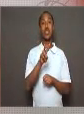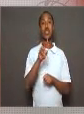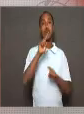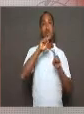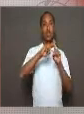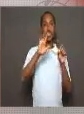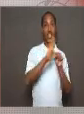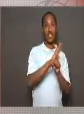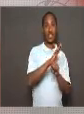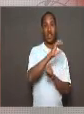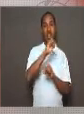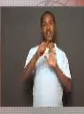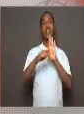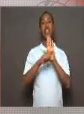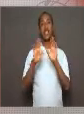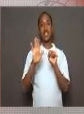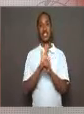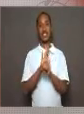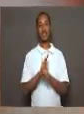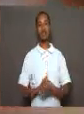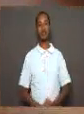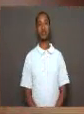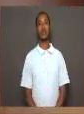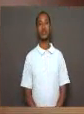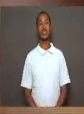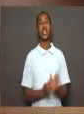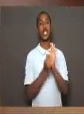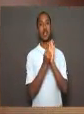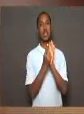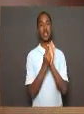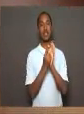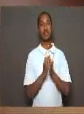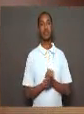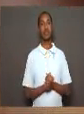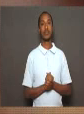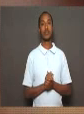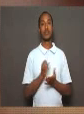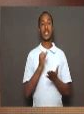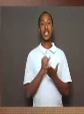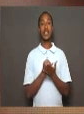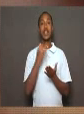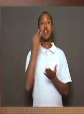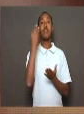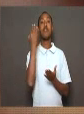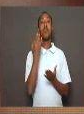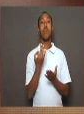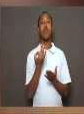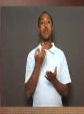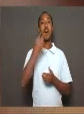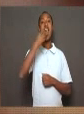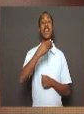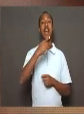anion and a cation. For example, it can form a